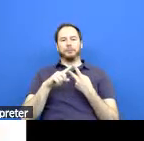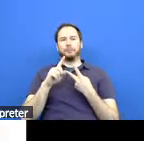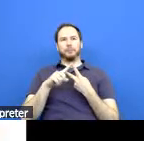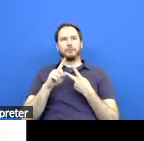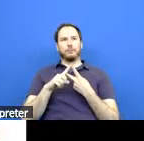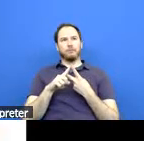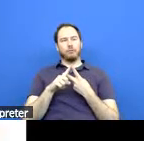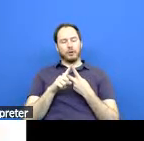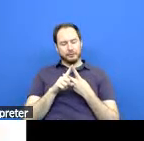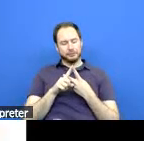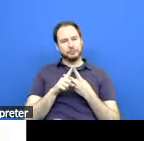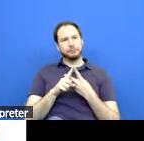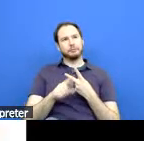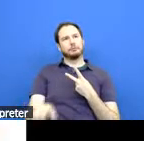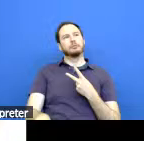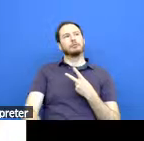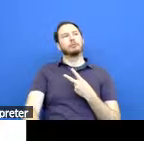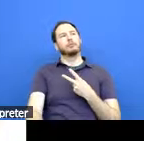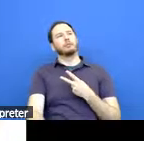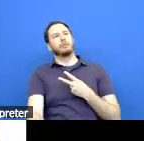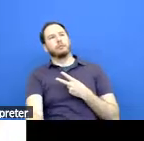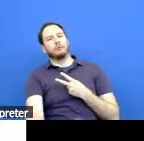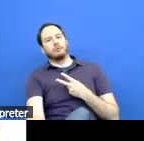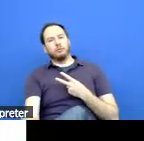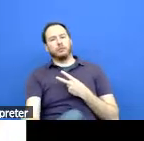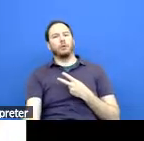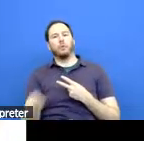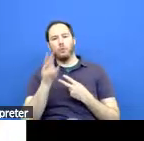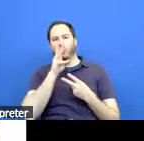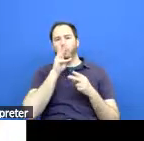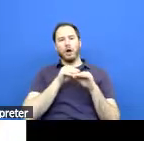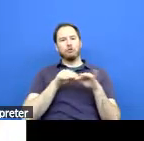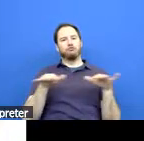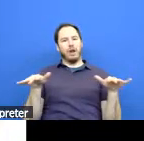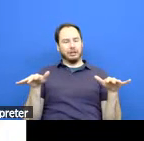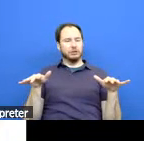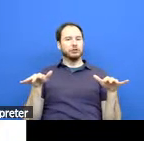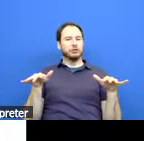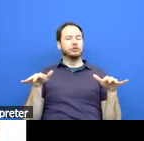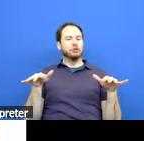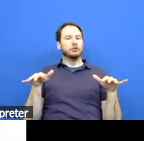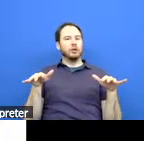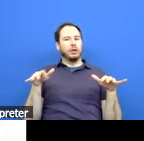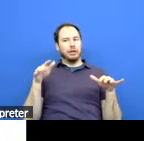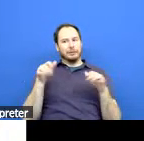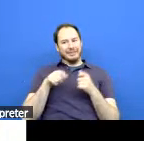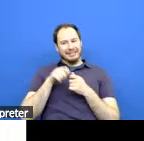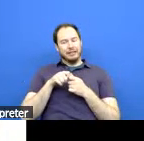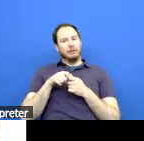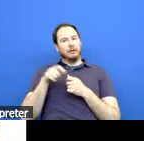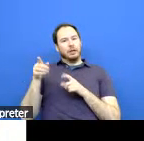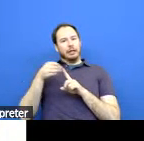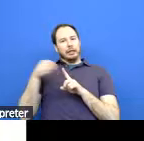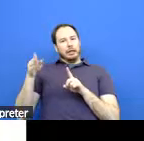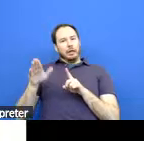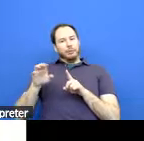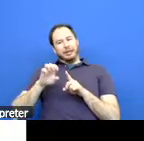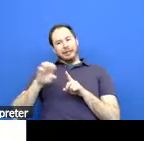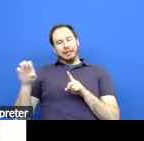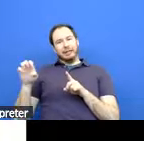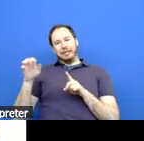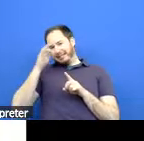that I'd like to just hit on a little bit is drainage, especially for the neighbor that is east and adjacent to the